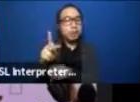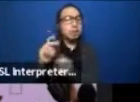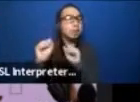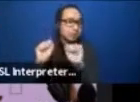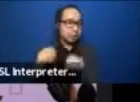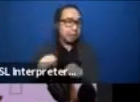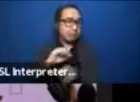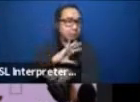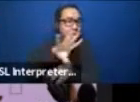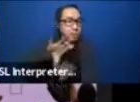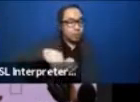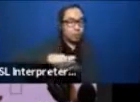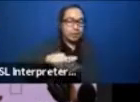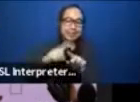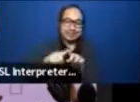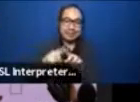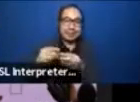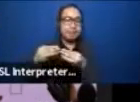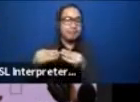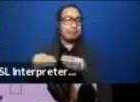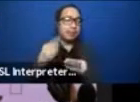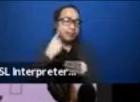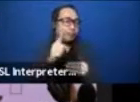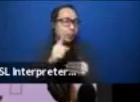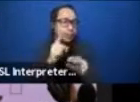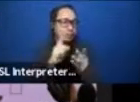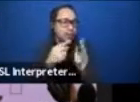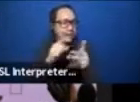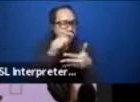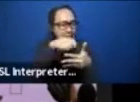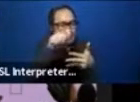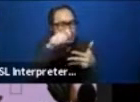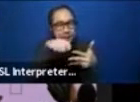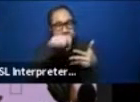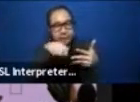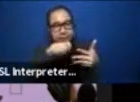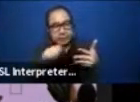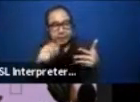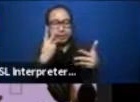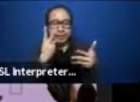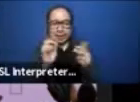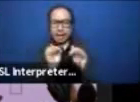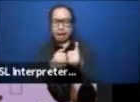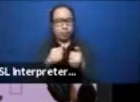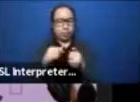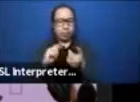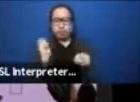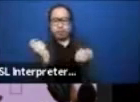these methodologies in terms of our indicators of change, in terms of how we see behavioral change and